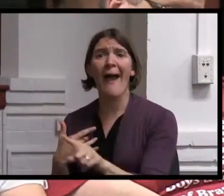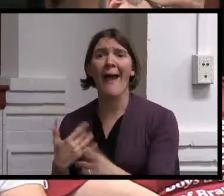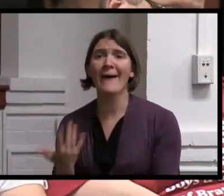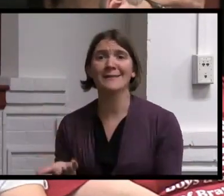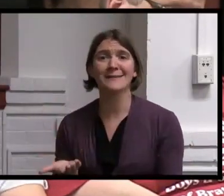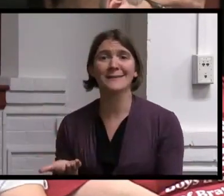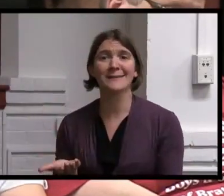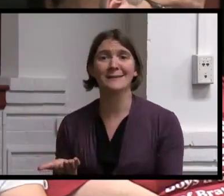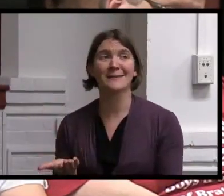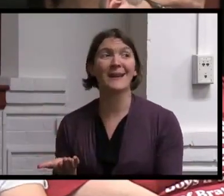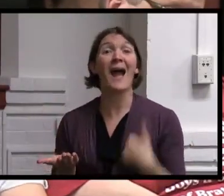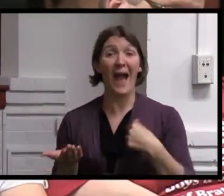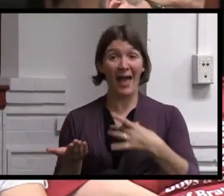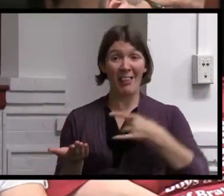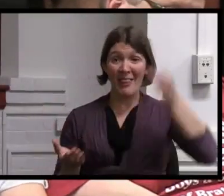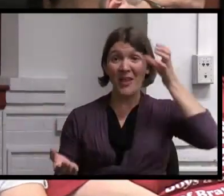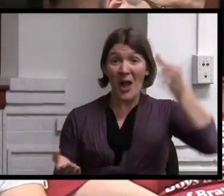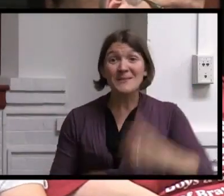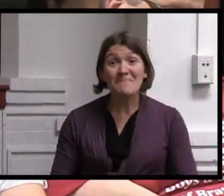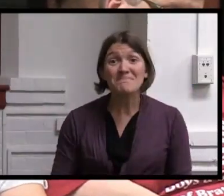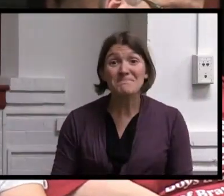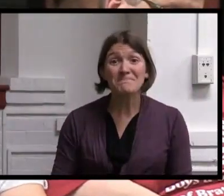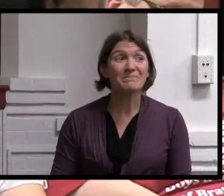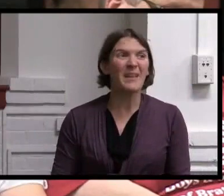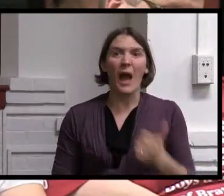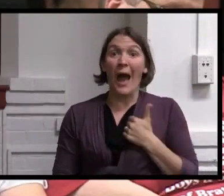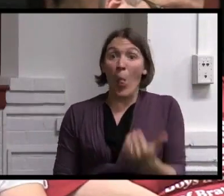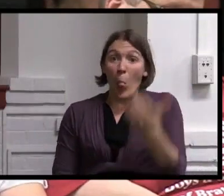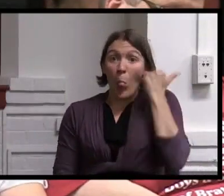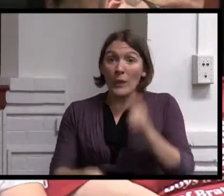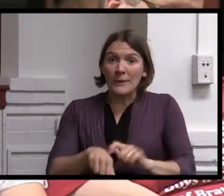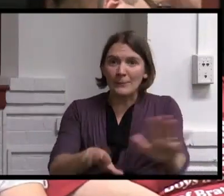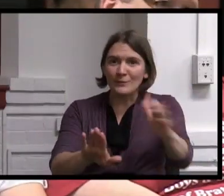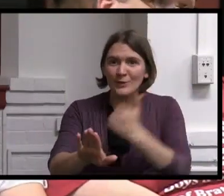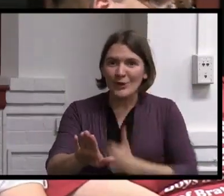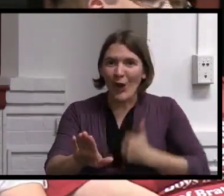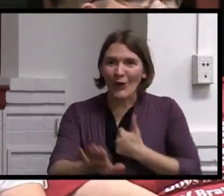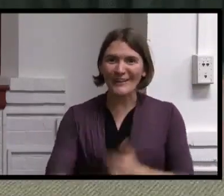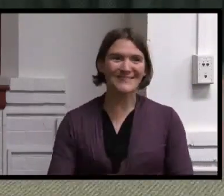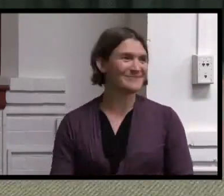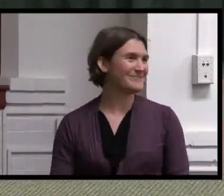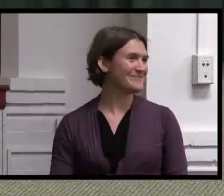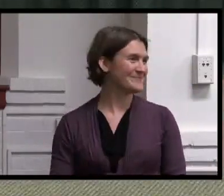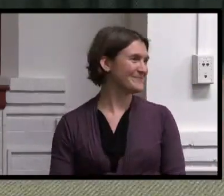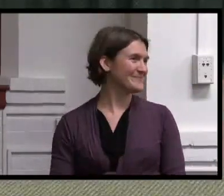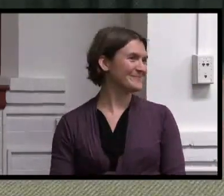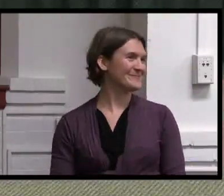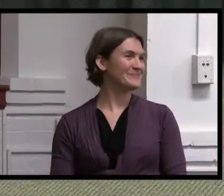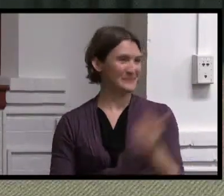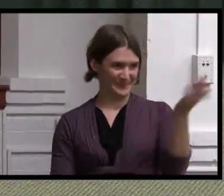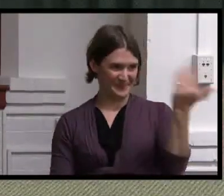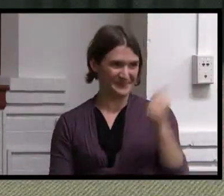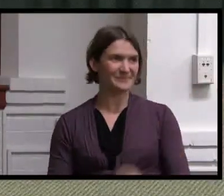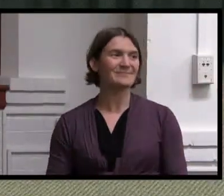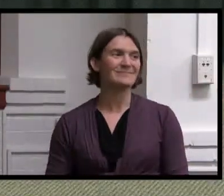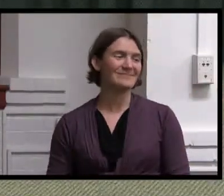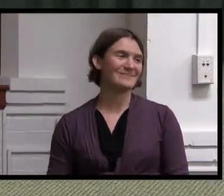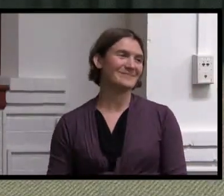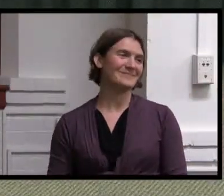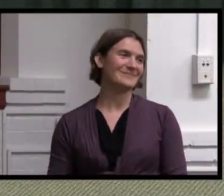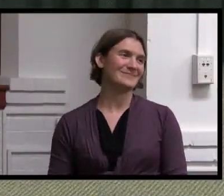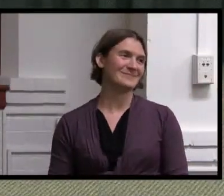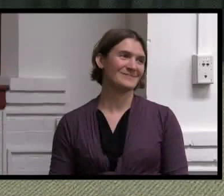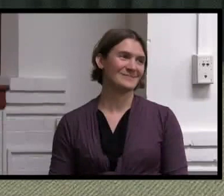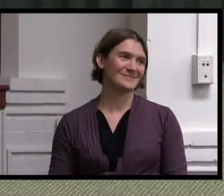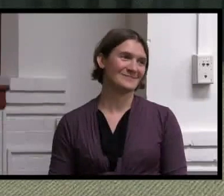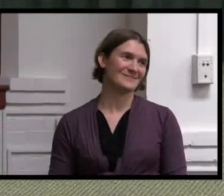And I like your ideas. Thanks, Paul. Sorry if I took up too much time. No. Thanks, Paul. Yes, please come up to the microphone.